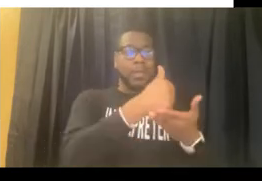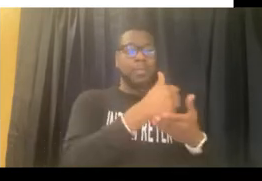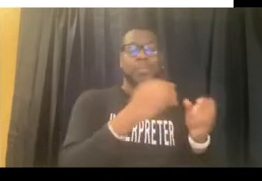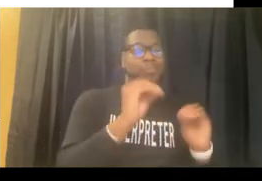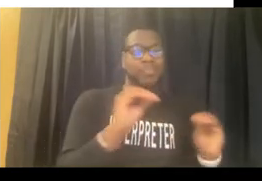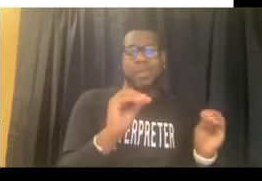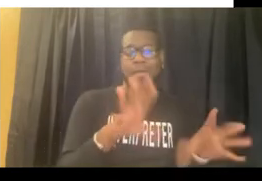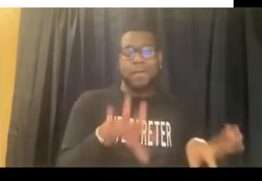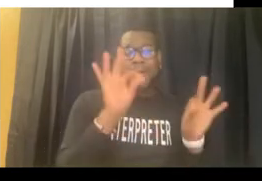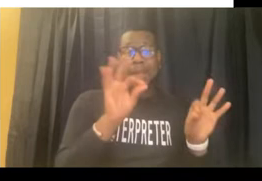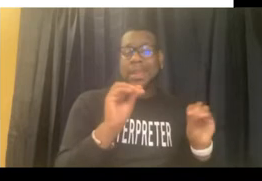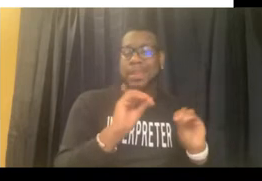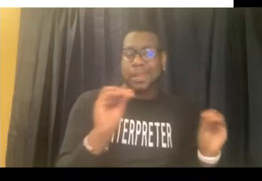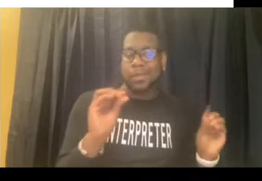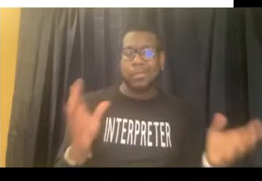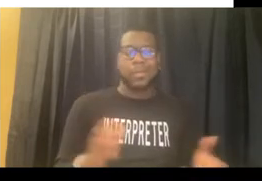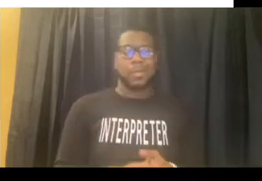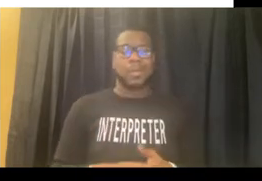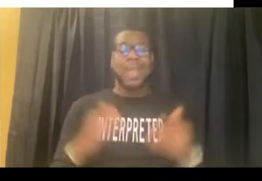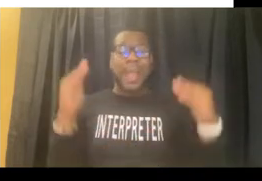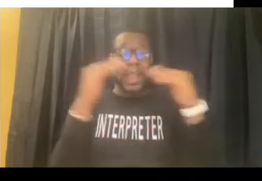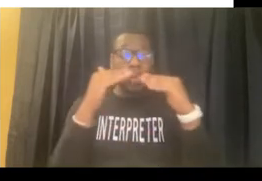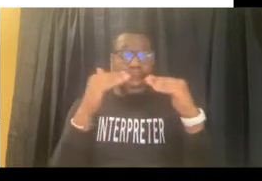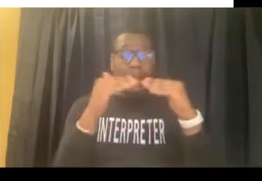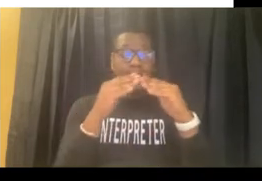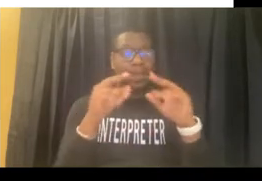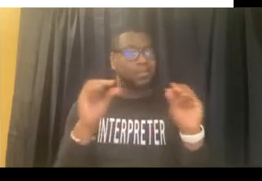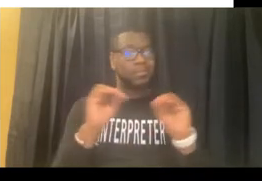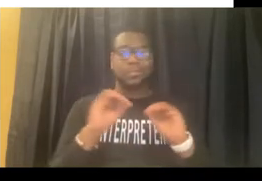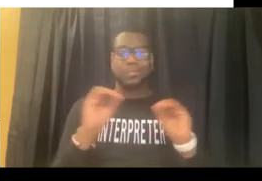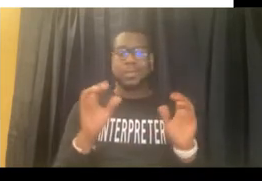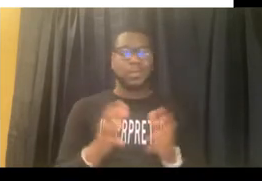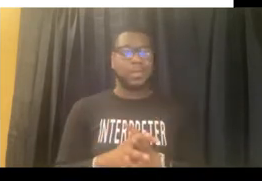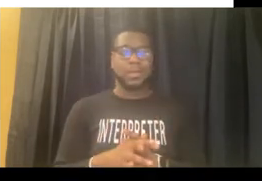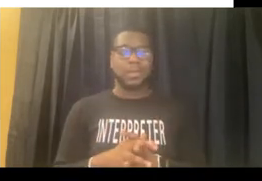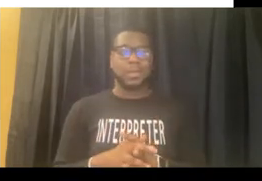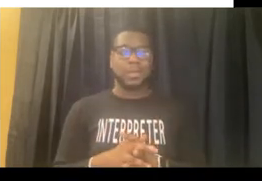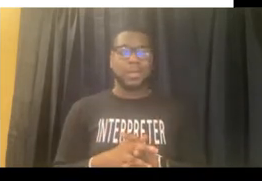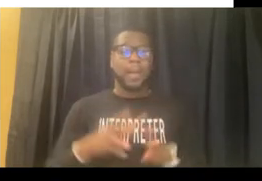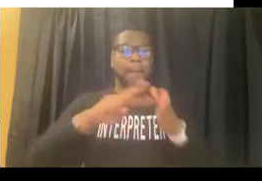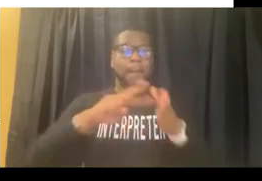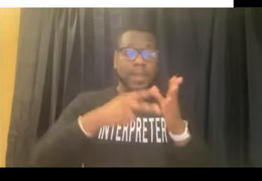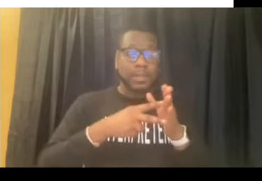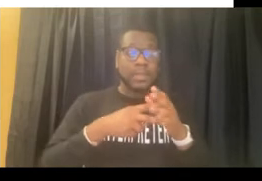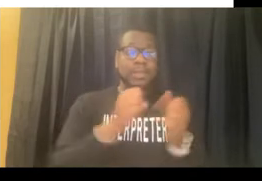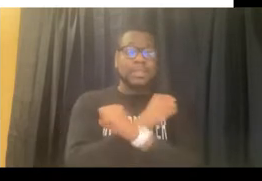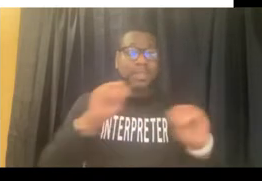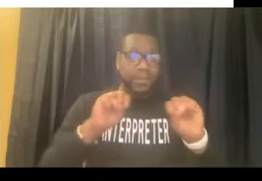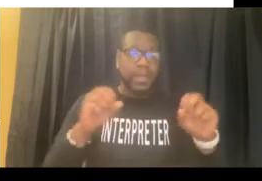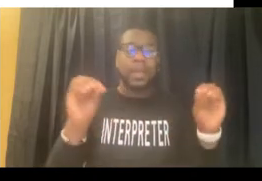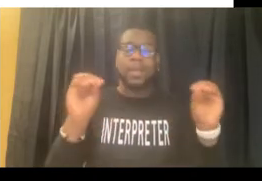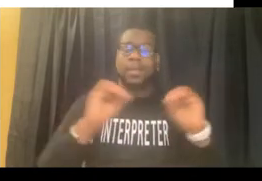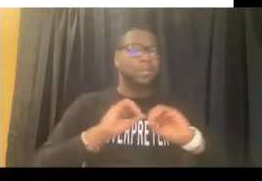we're not being seen, there's no equality there. And so if there's no equality there, there's no safety there. We can't build from safety if